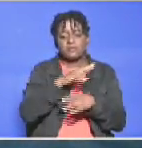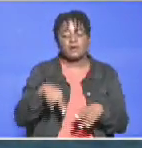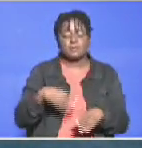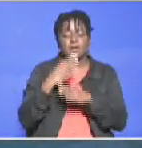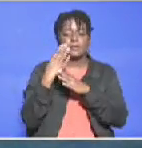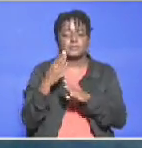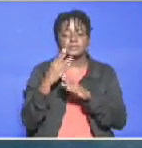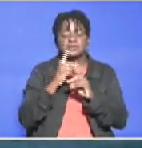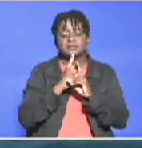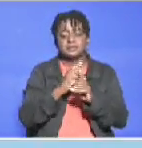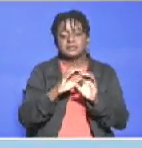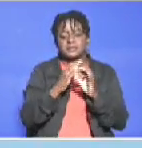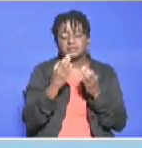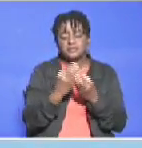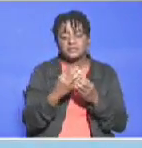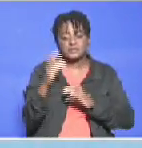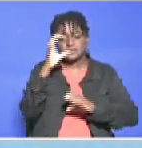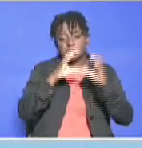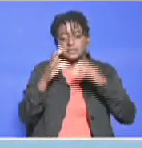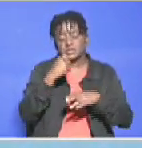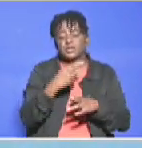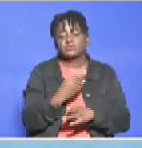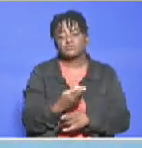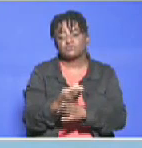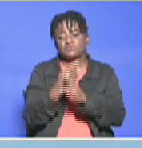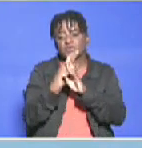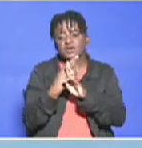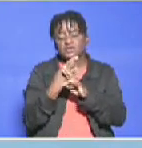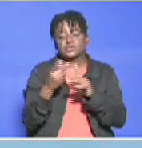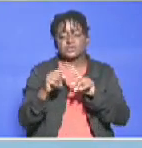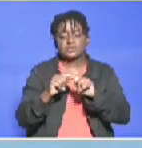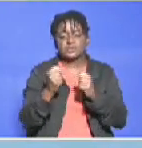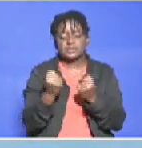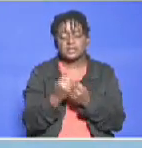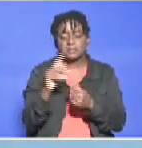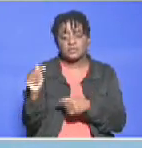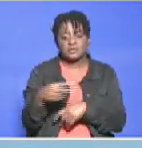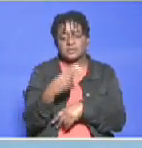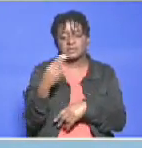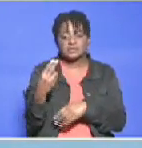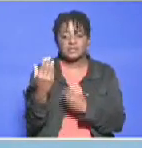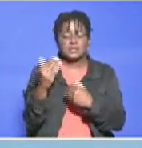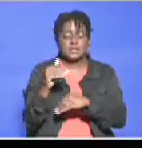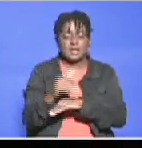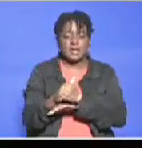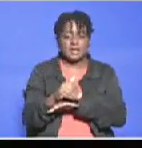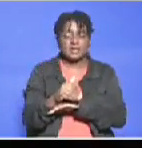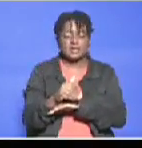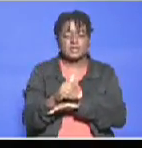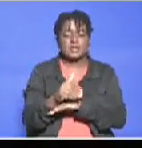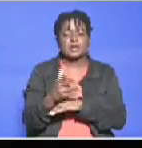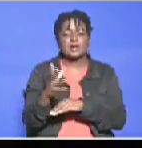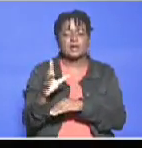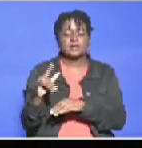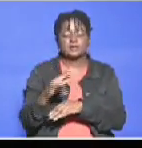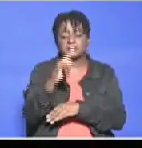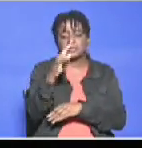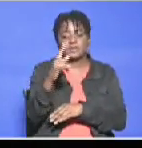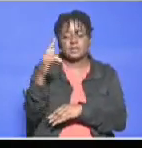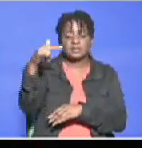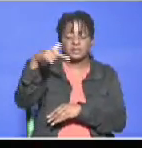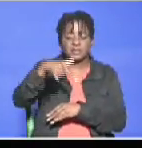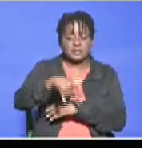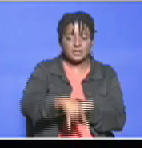and rescue team. Thursday night, a Piper Aztec aircraft went down in waters just outside of Western